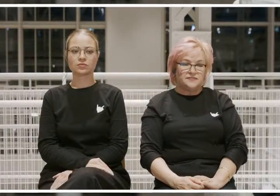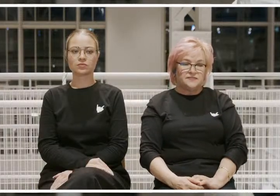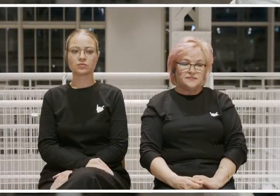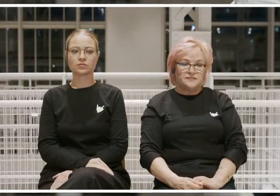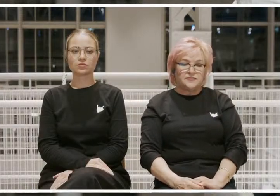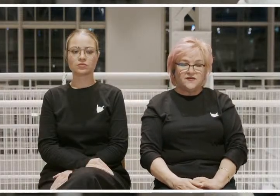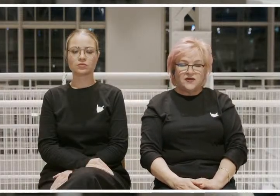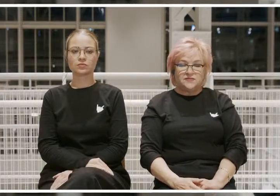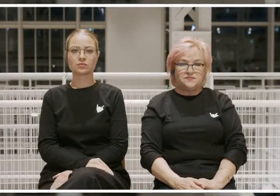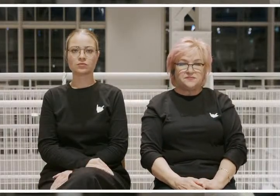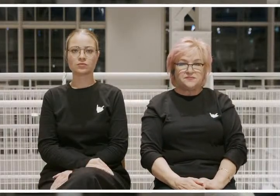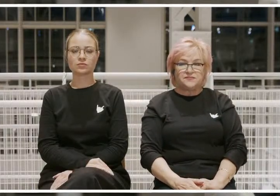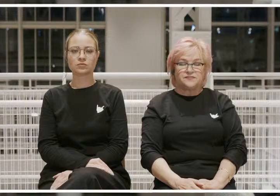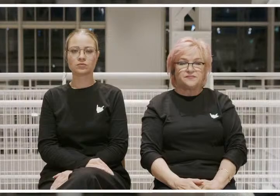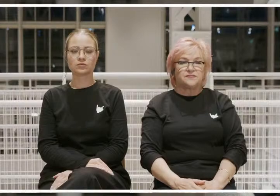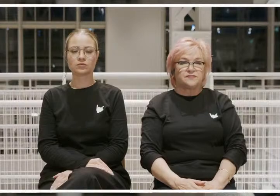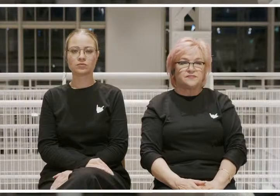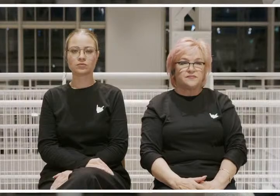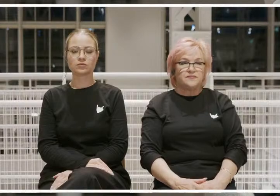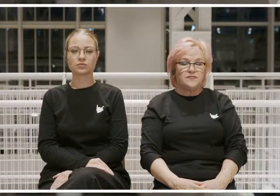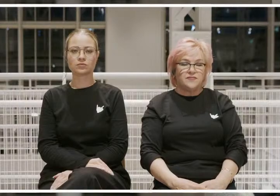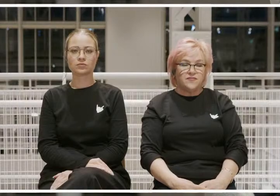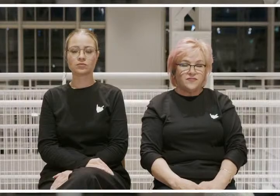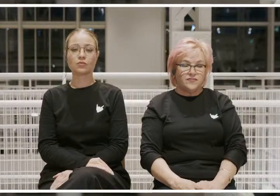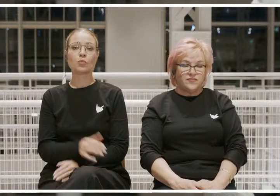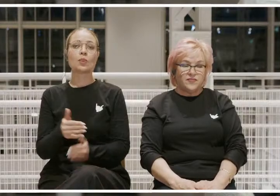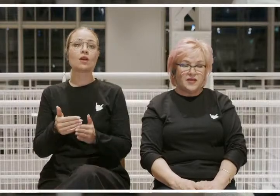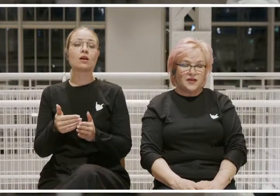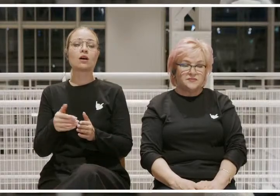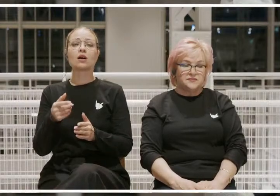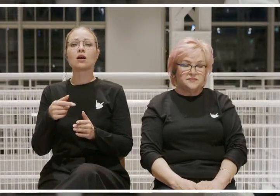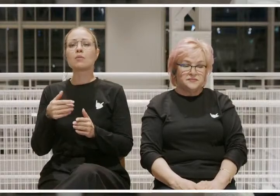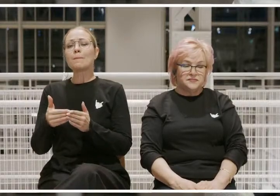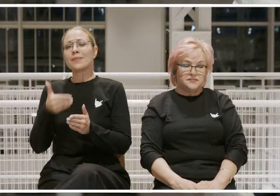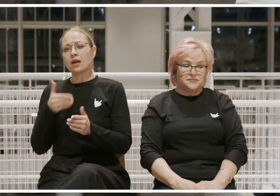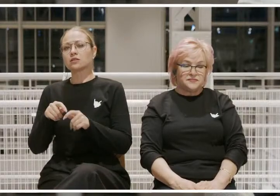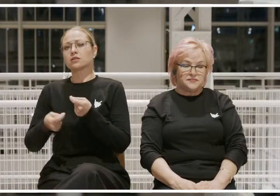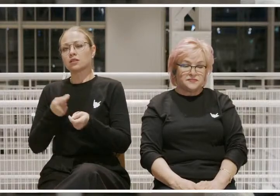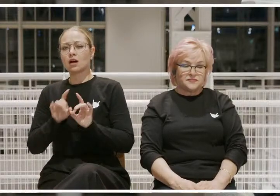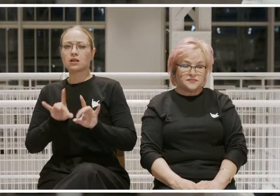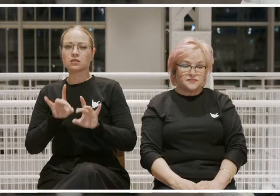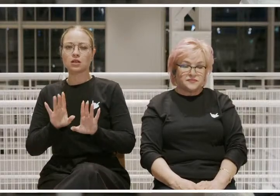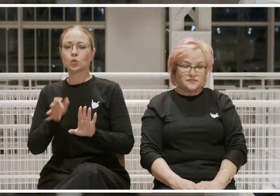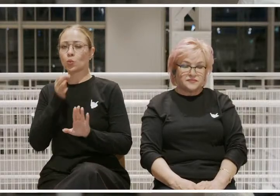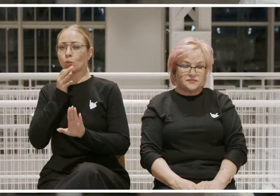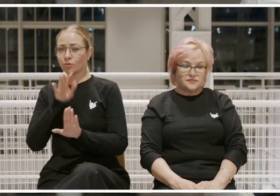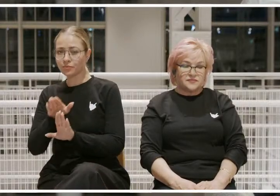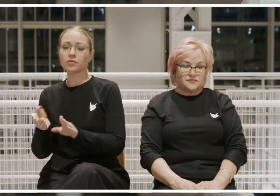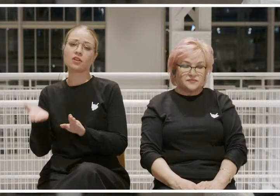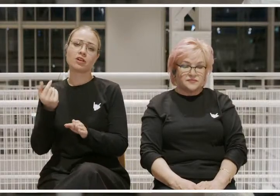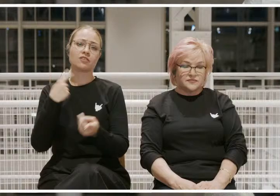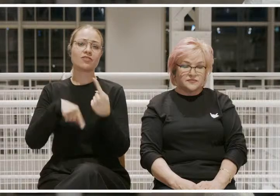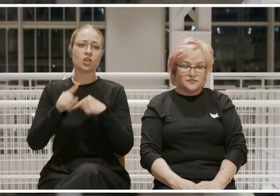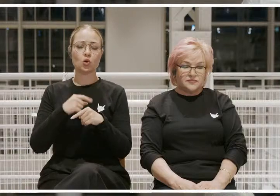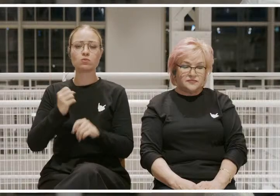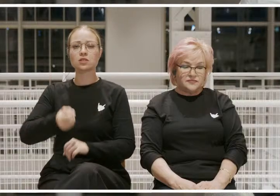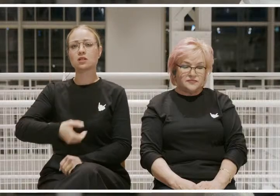before going to this slide, maybe we can go back to this slide where we see all the venues of the last